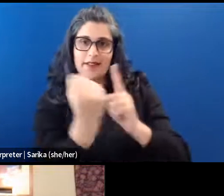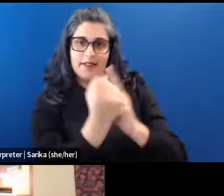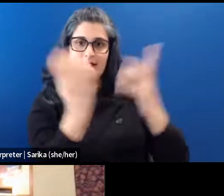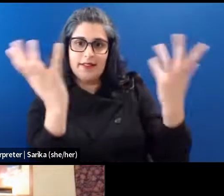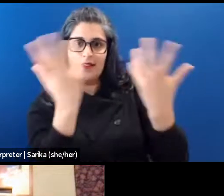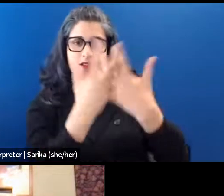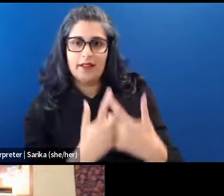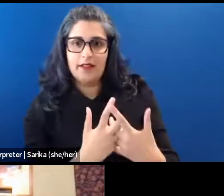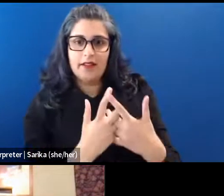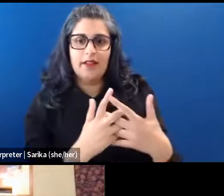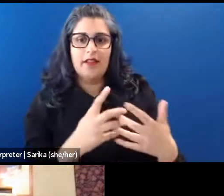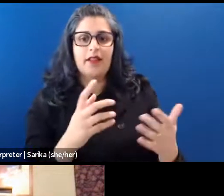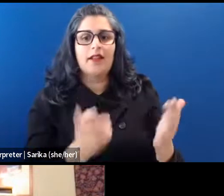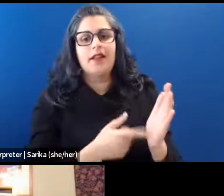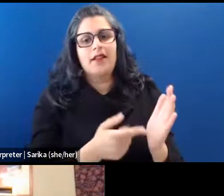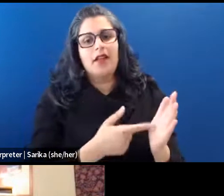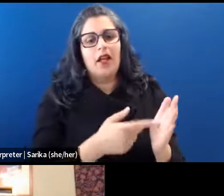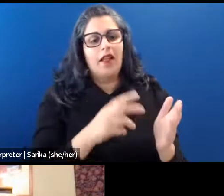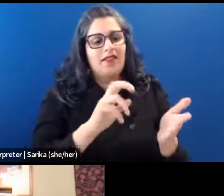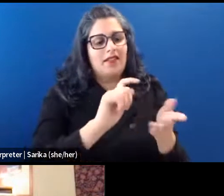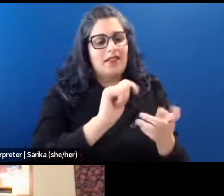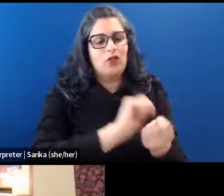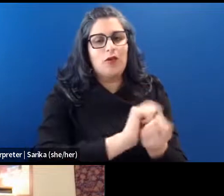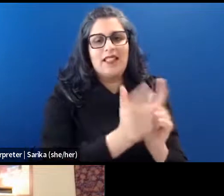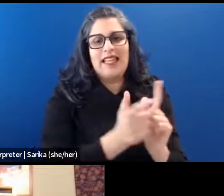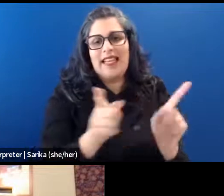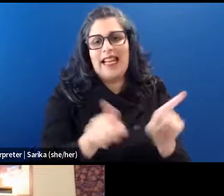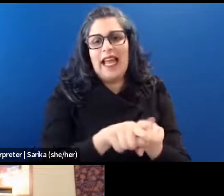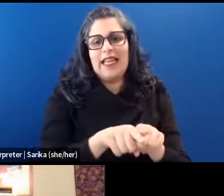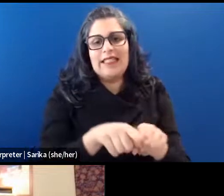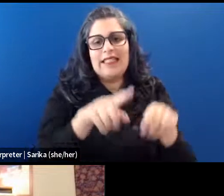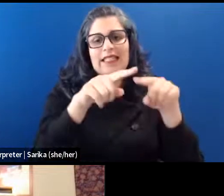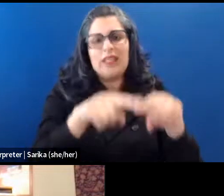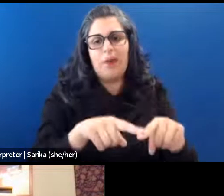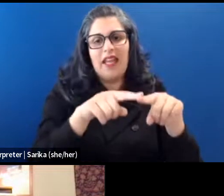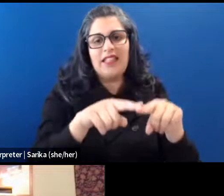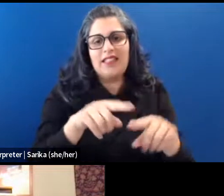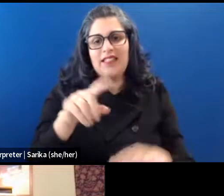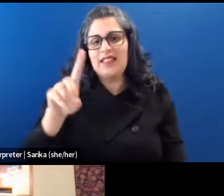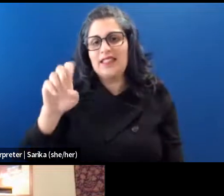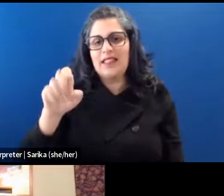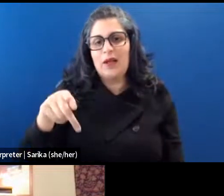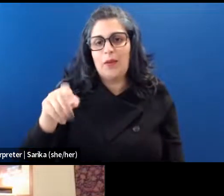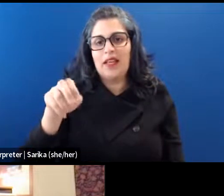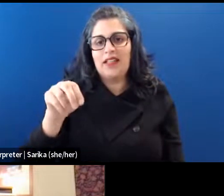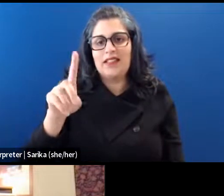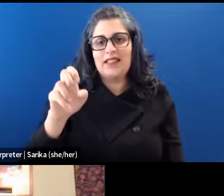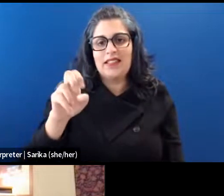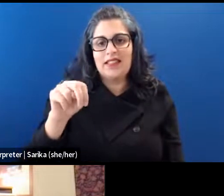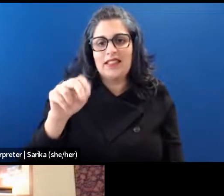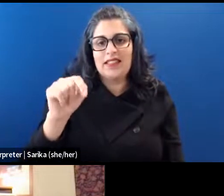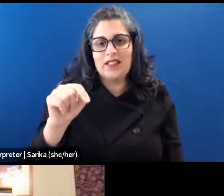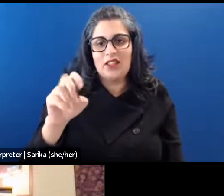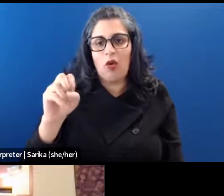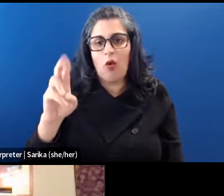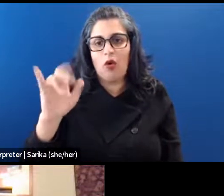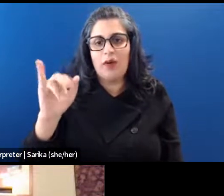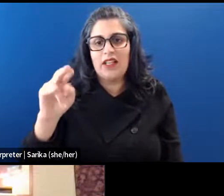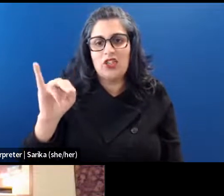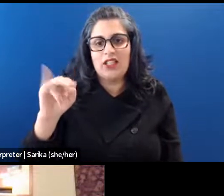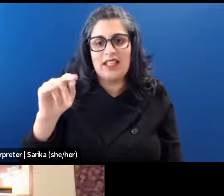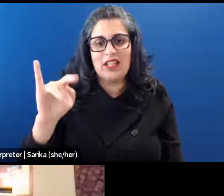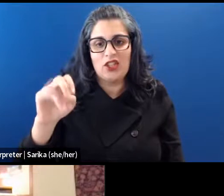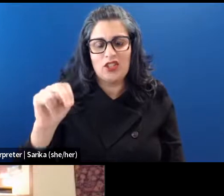as dependent origination, but it's really this teaching that our suffering comes from somewhere. And I think this is